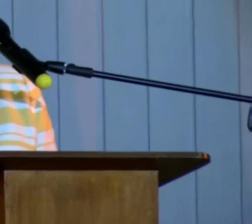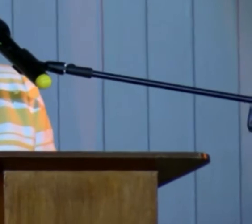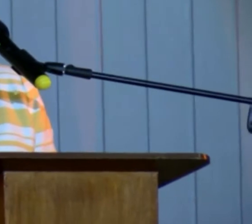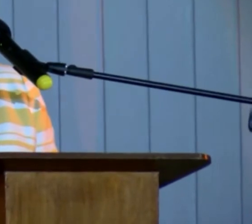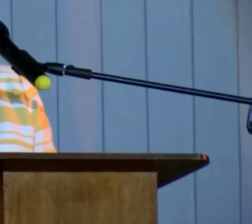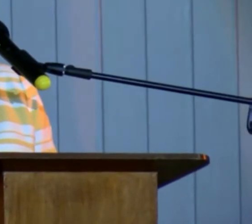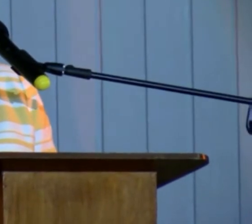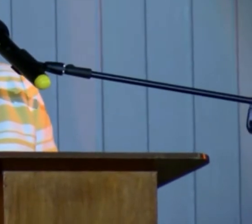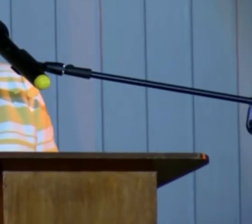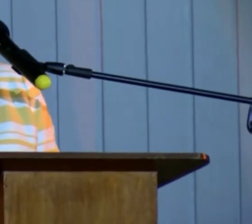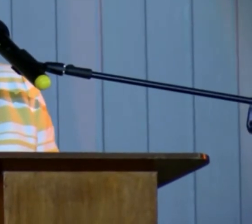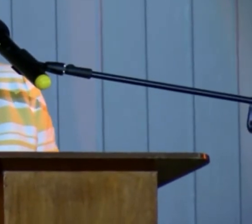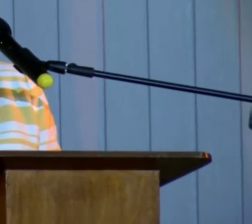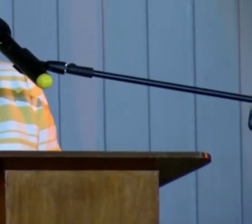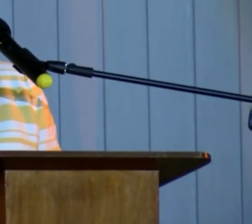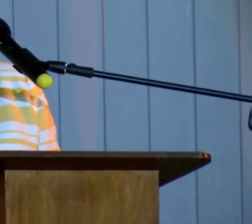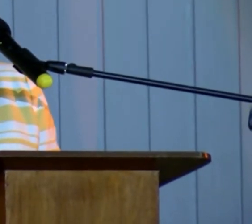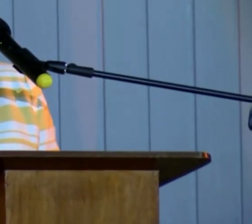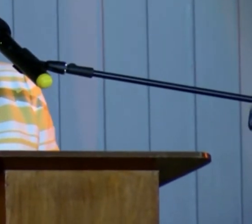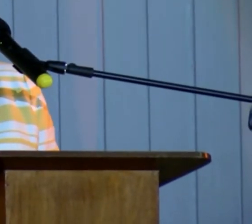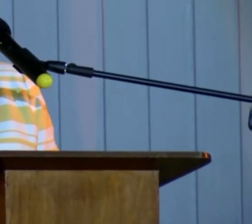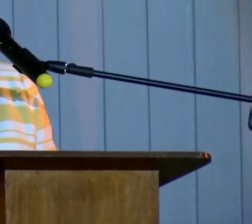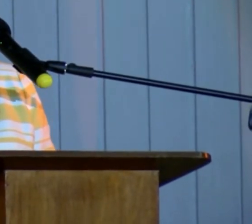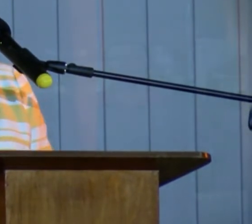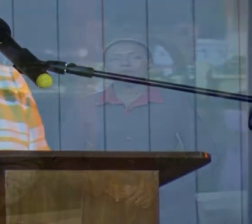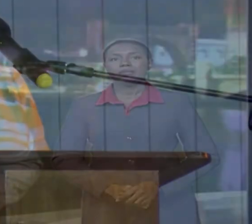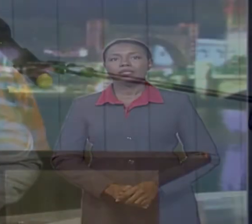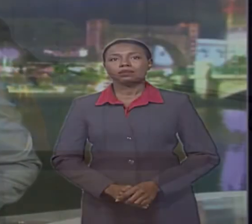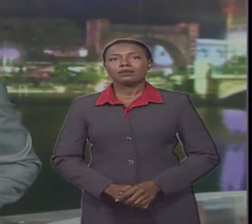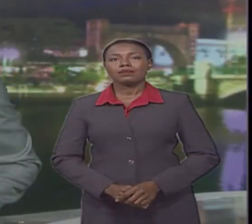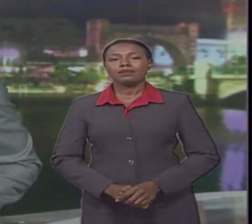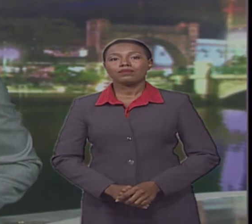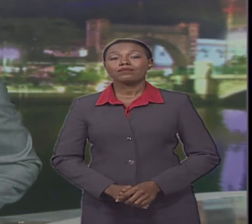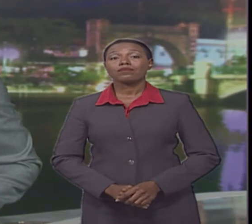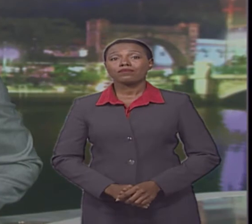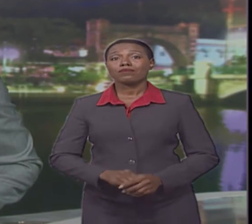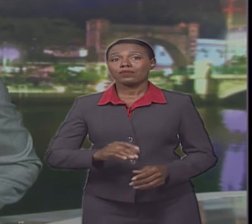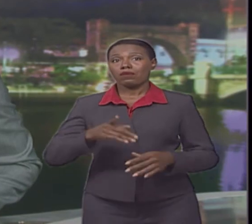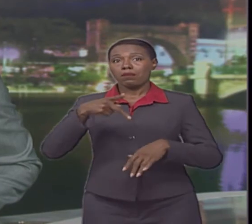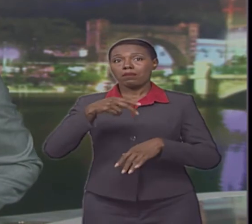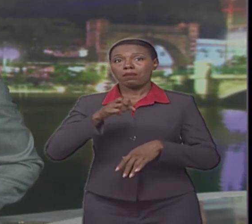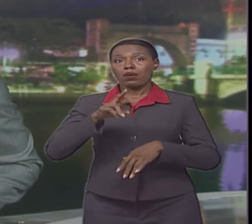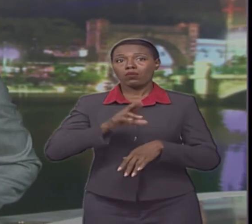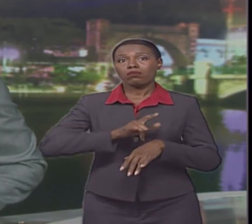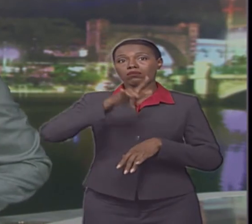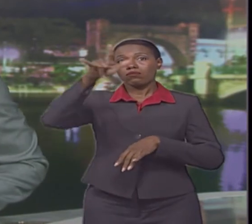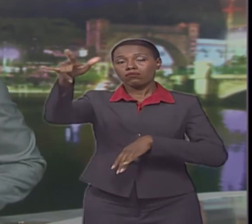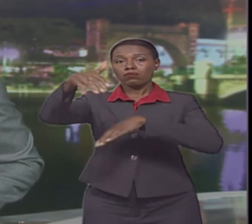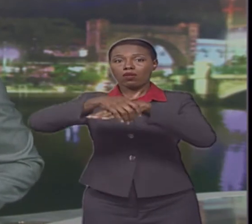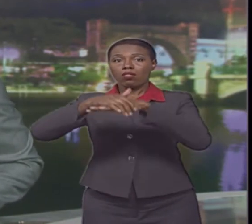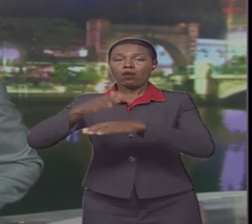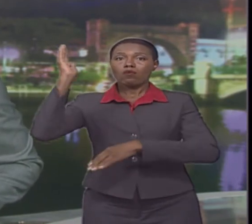McLean attended a meeting of the Association of Caribbean States in Peru, and she then flew straight to London for the talks. The other members